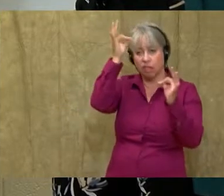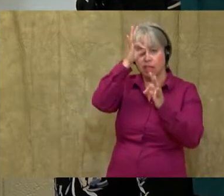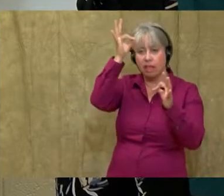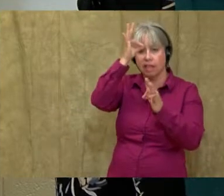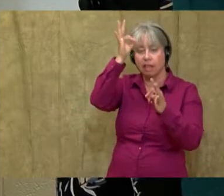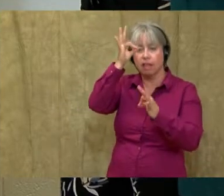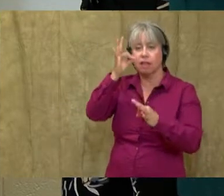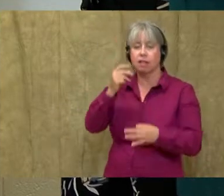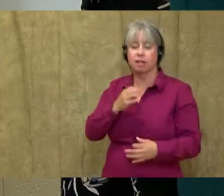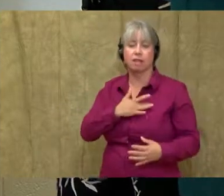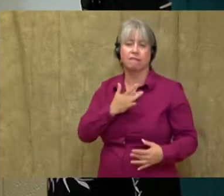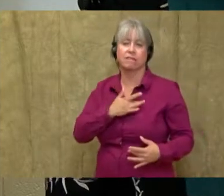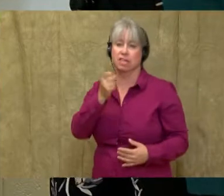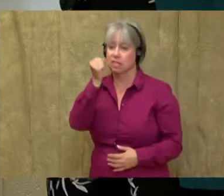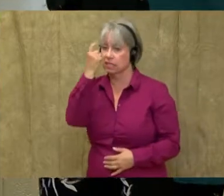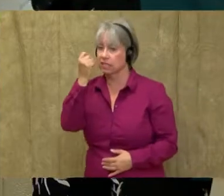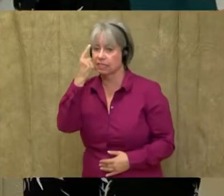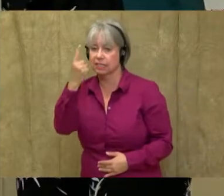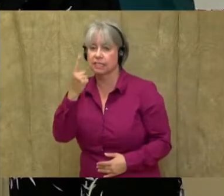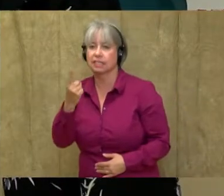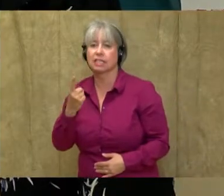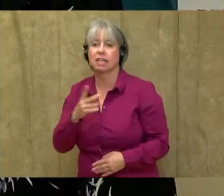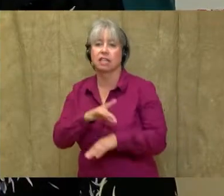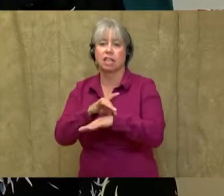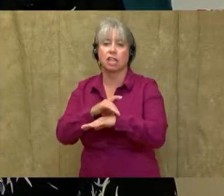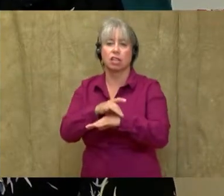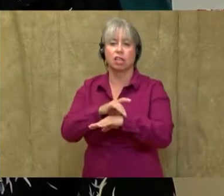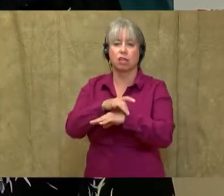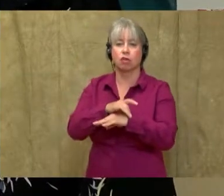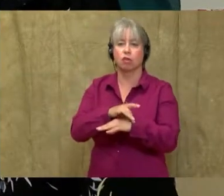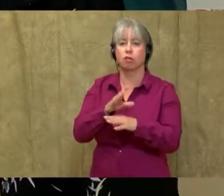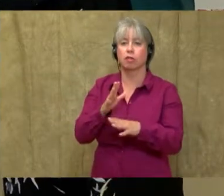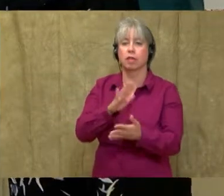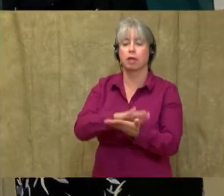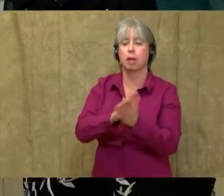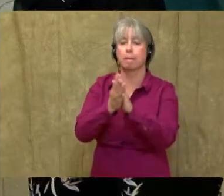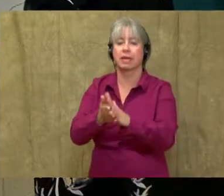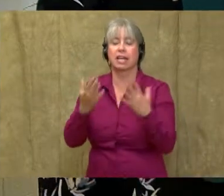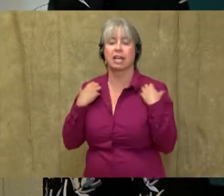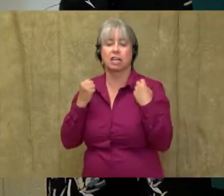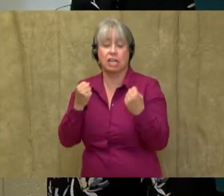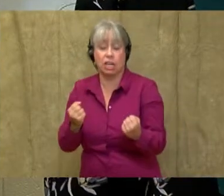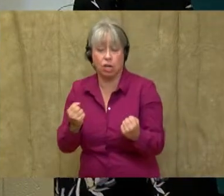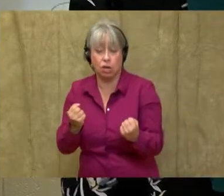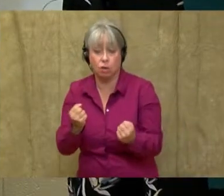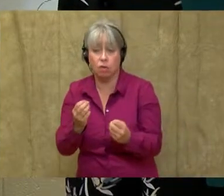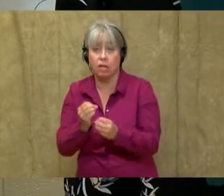Now there's a lot to unpack there, but what do you think the author is saying in this section of the poem?